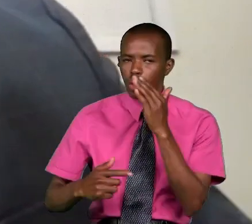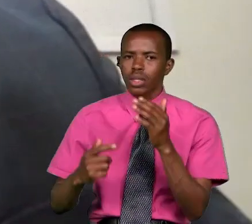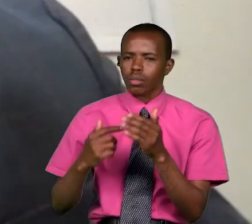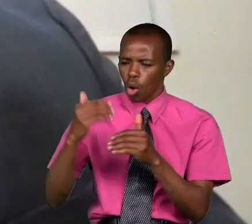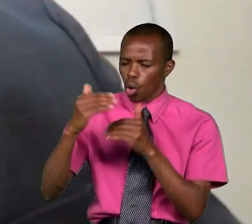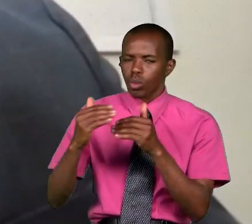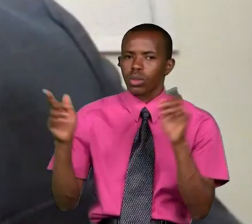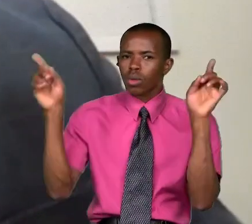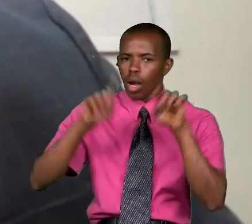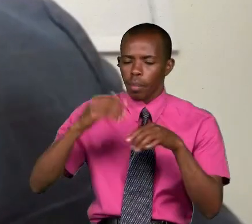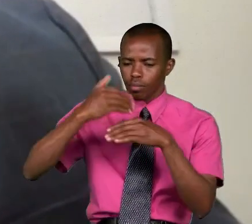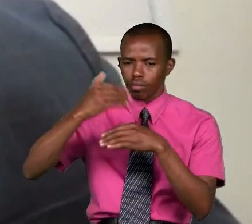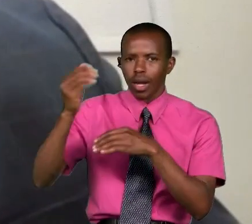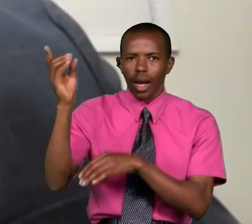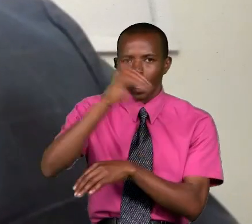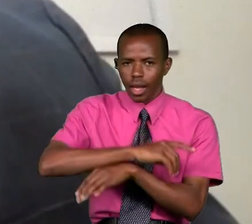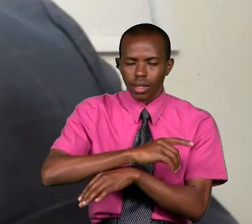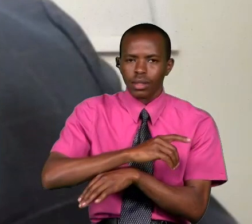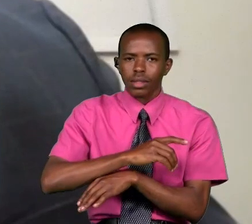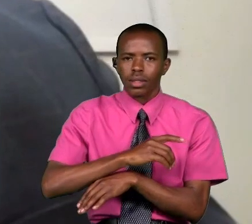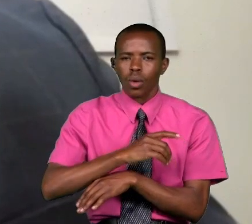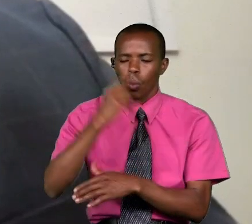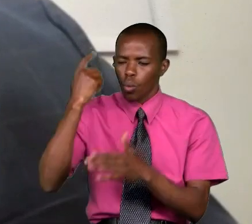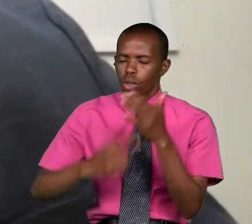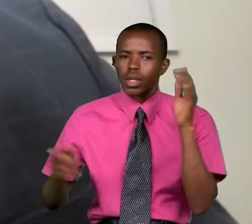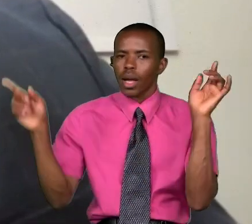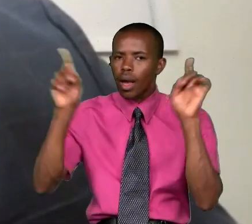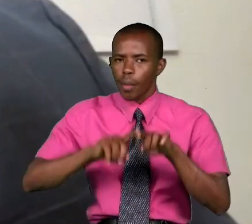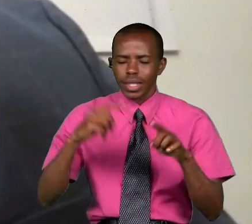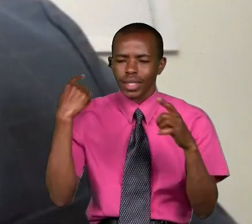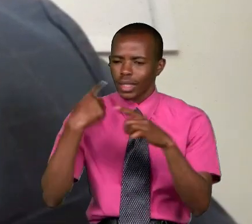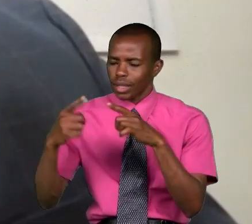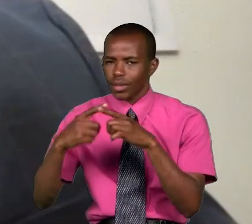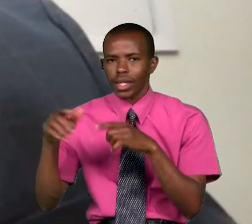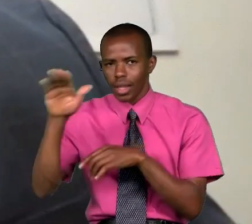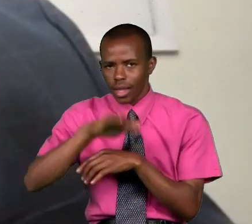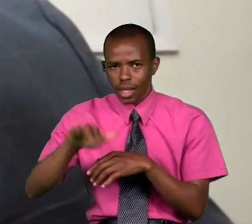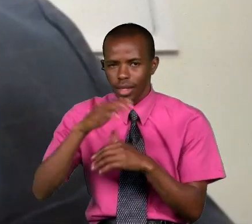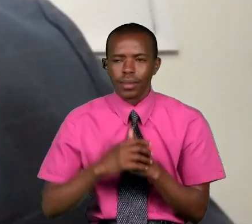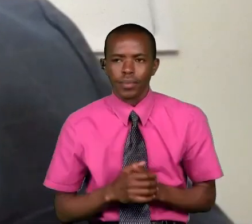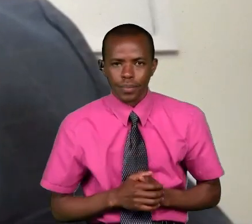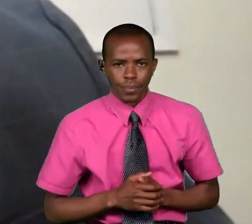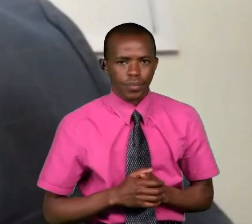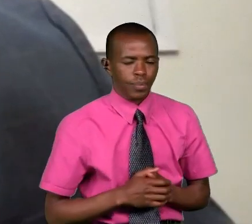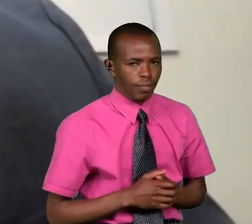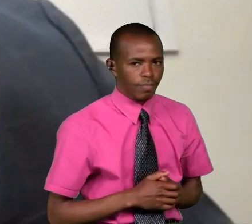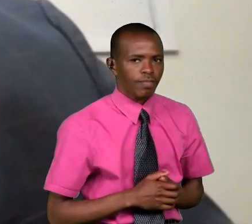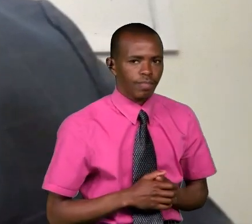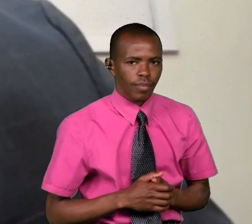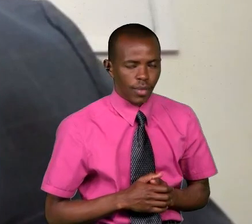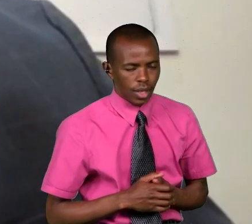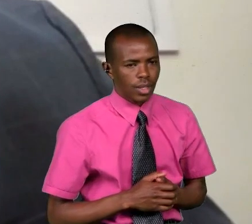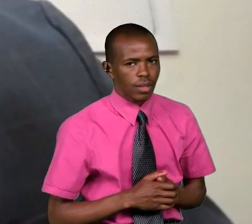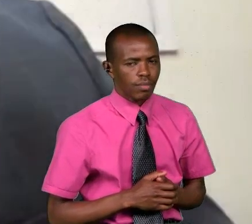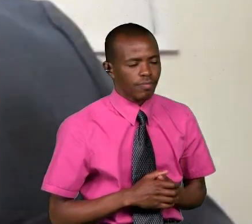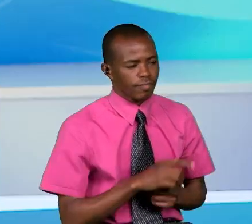next coming days is an answer to what has been going on in our different forums, not in you, Bishop. I hear that is coming. Bishop